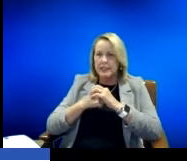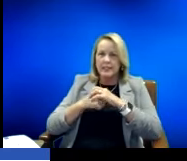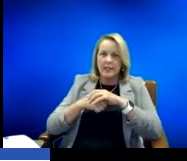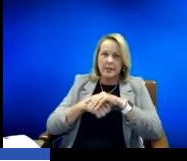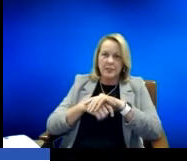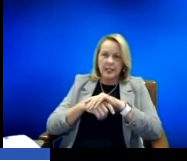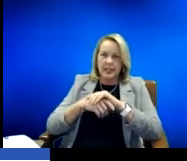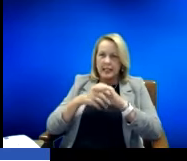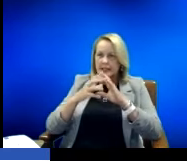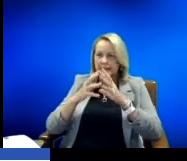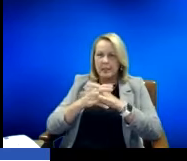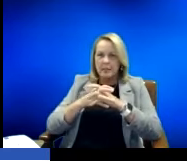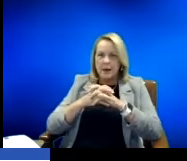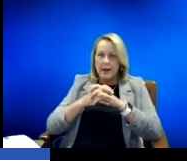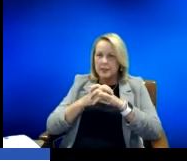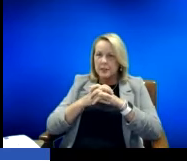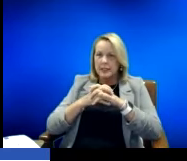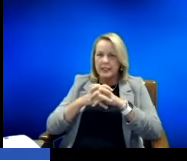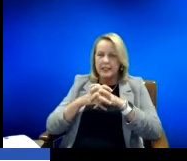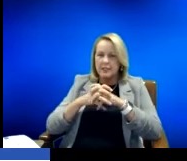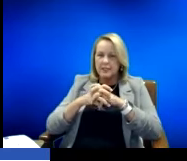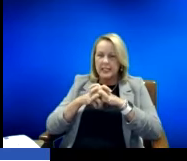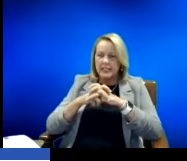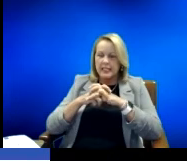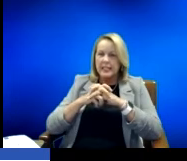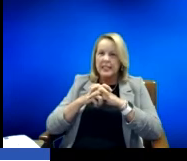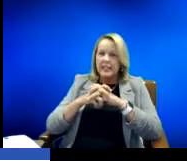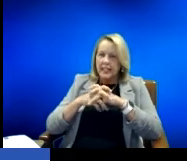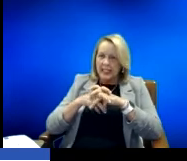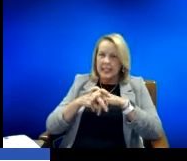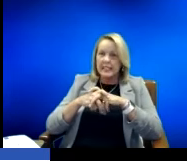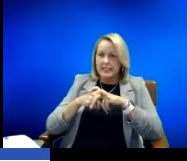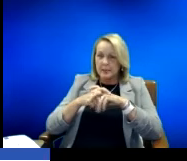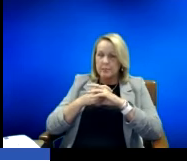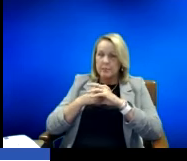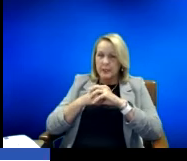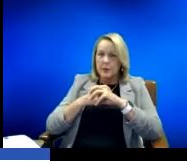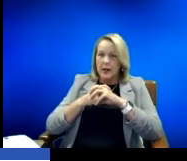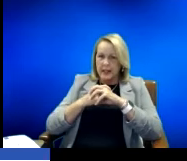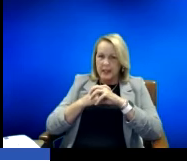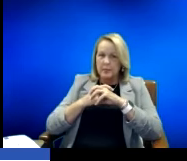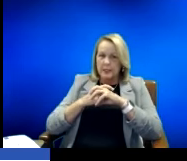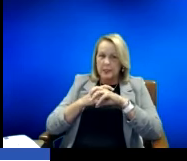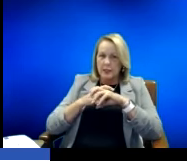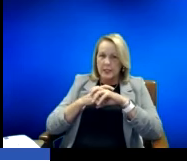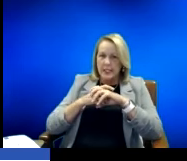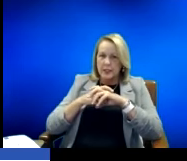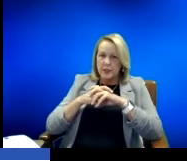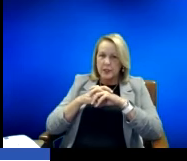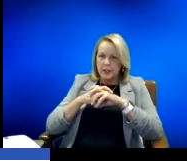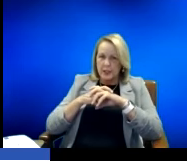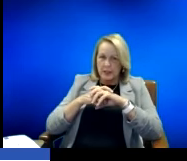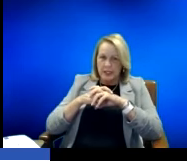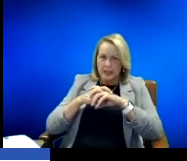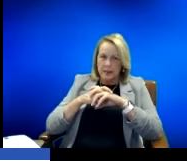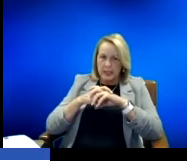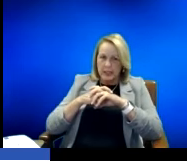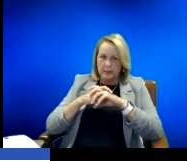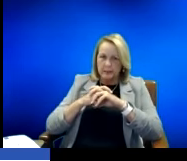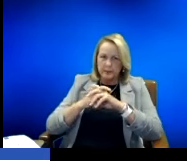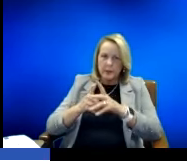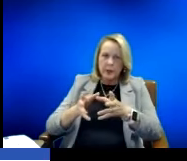transportation, oversight, and monitoring, legal fees, it's pretty wide open as far as how you can use